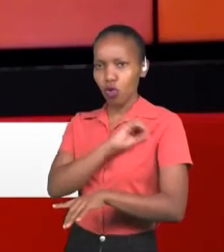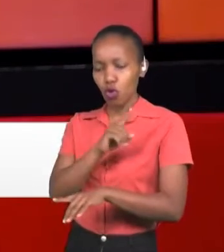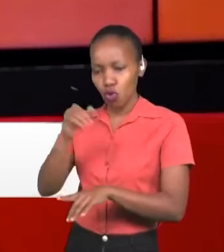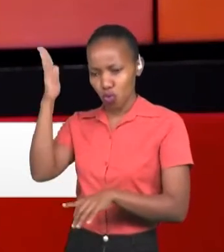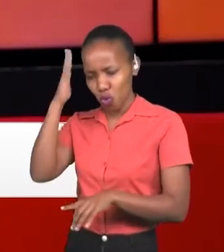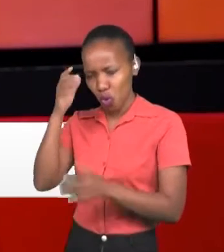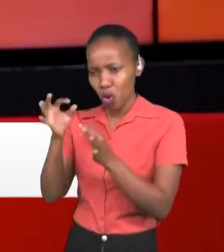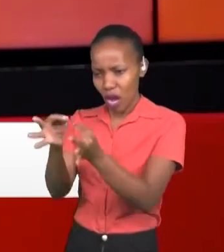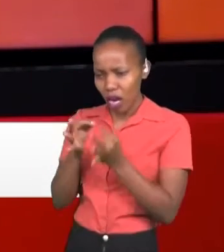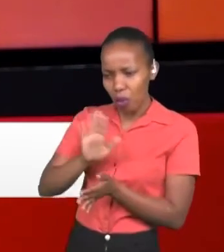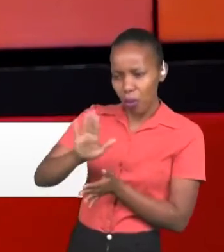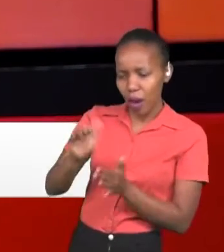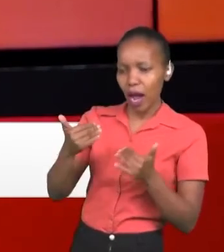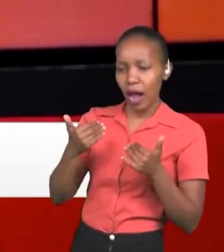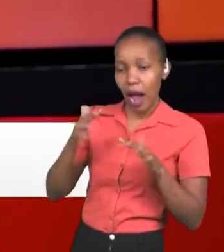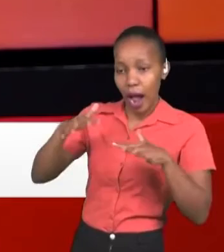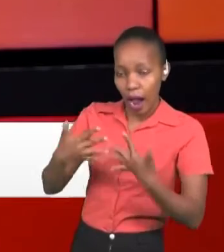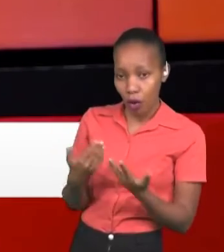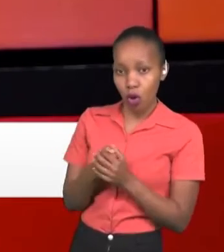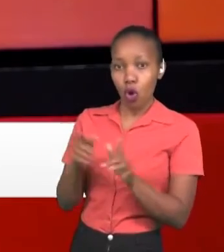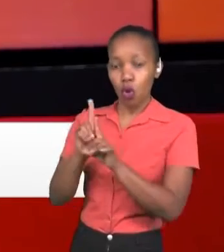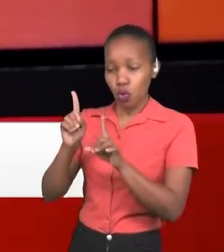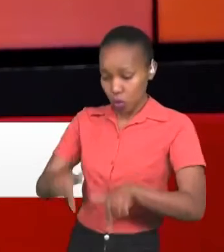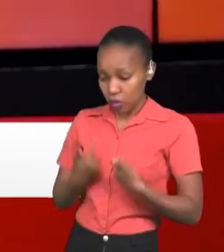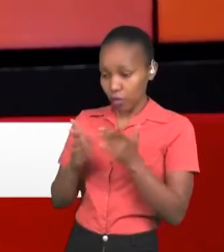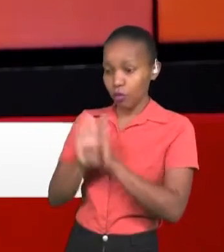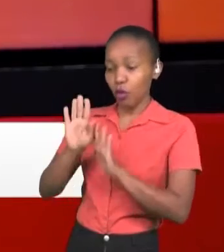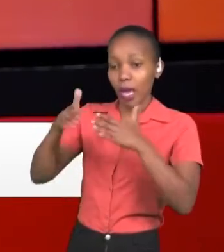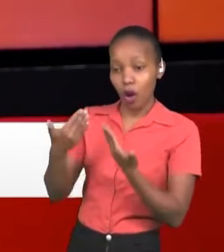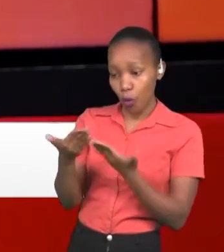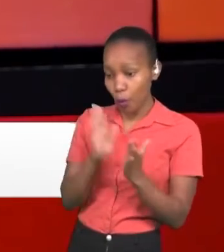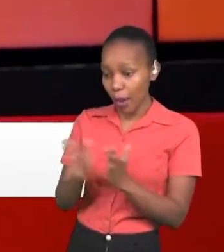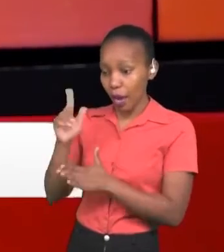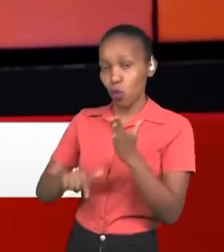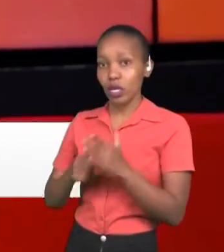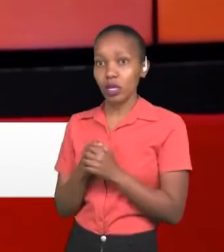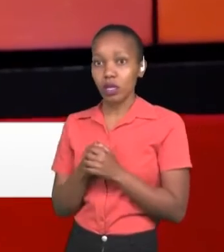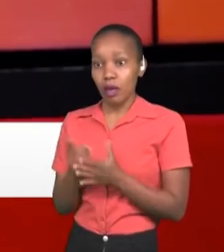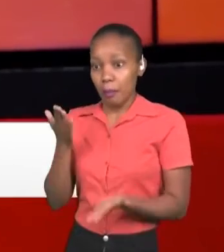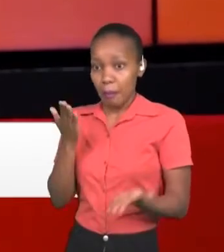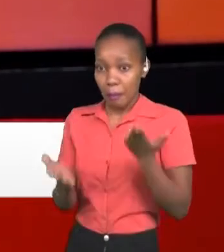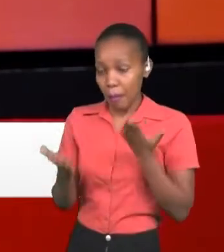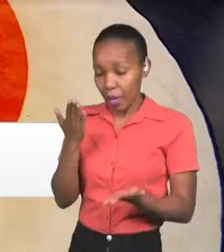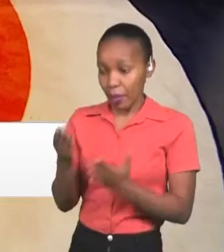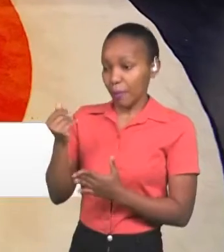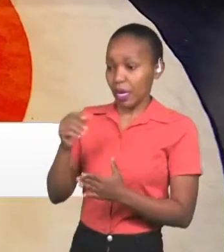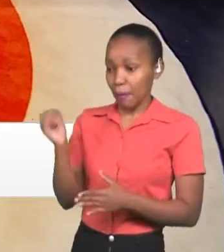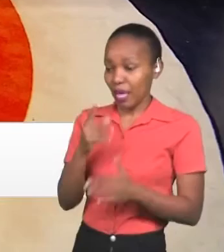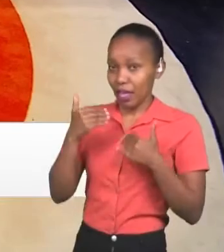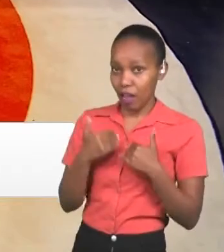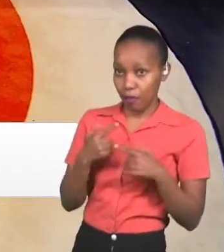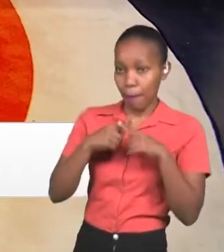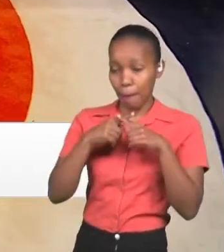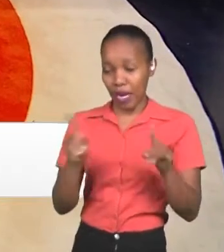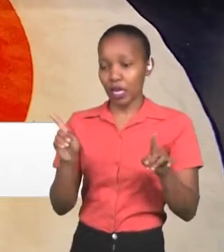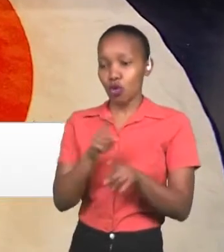car, unajua plans uko nazo za self development, unajua ni nini umepanga. Maybe hata salary imeingia na iko heavy lakini umepanga, mimi nataka niweke iko sako